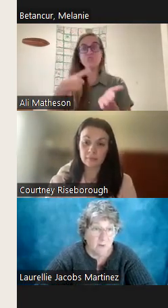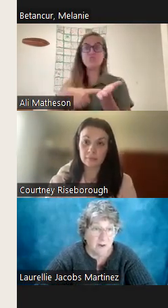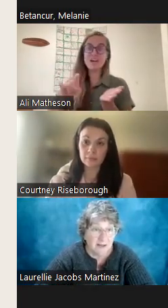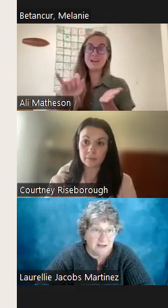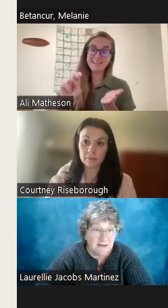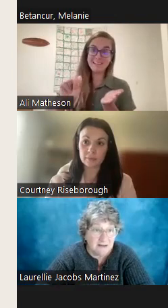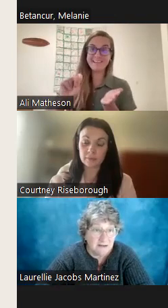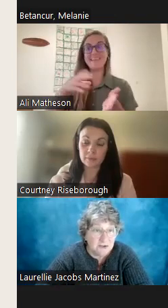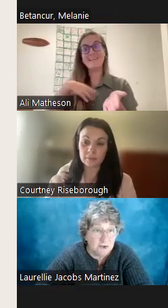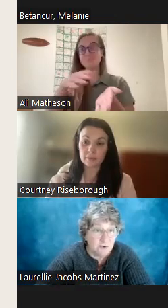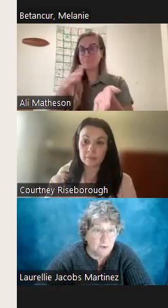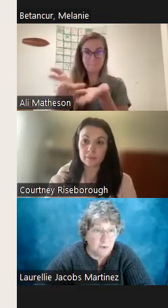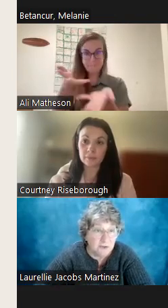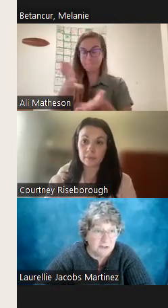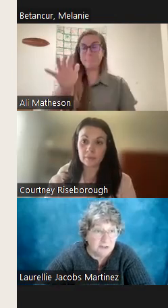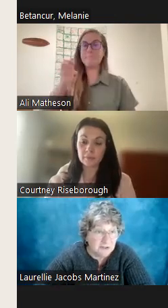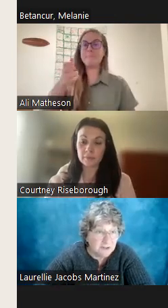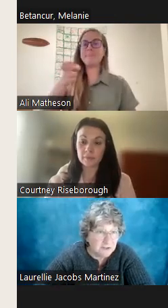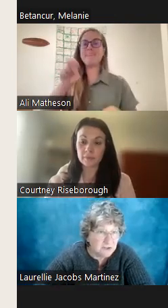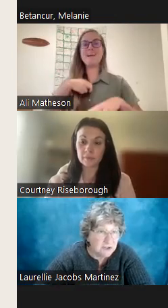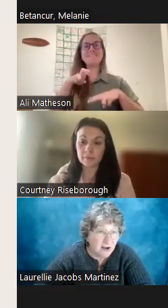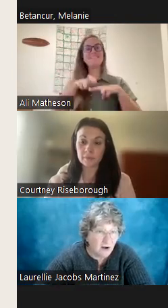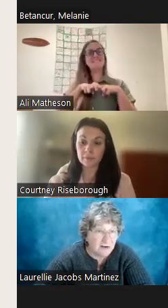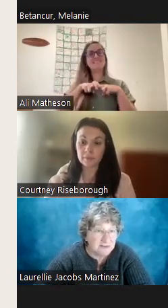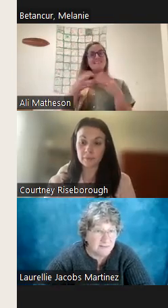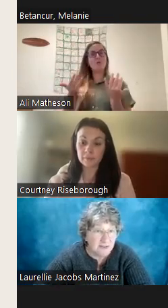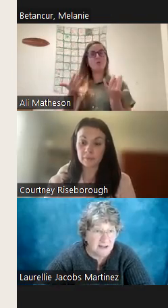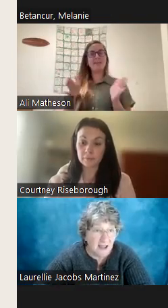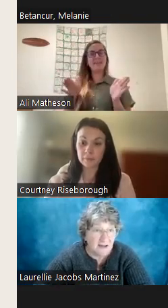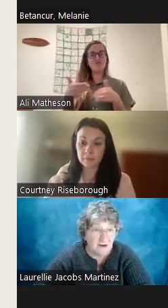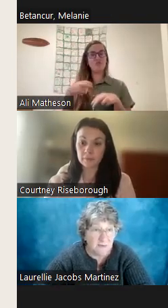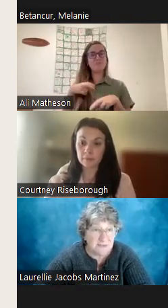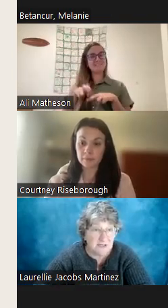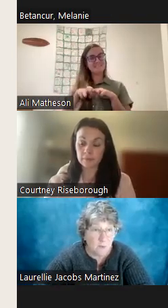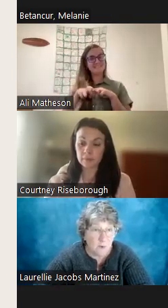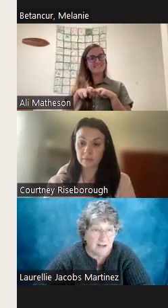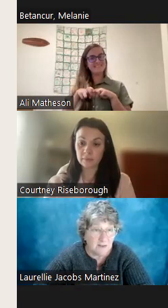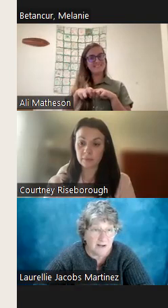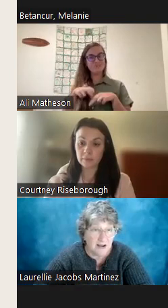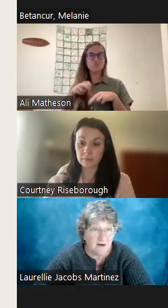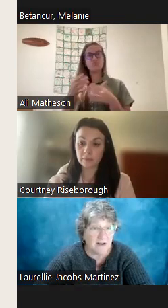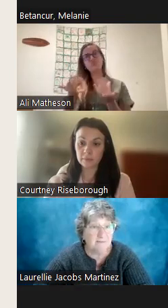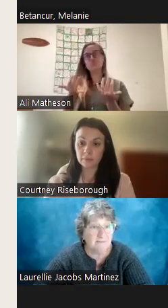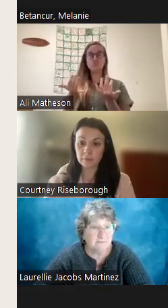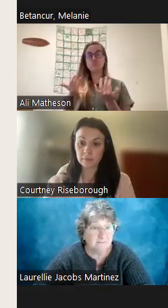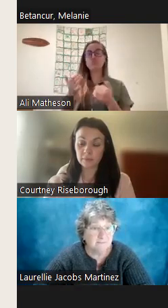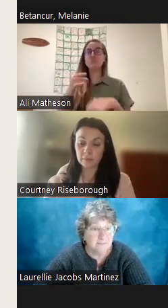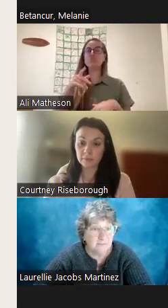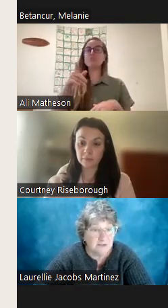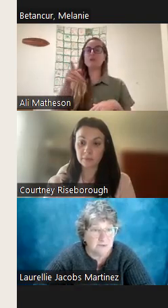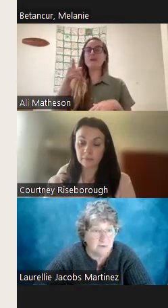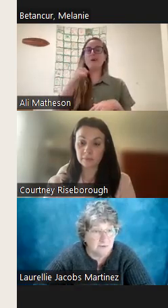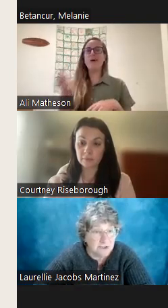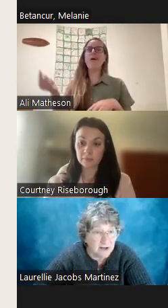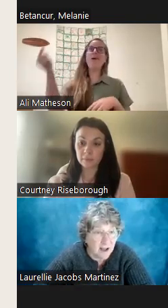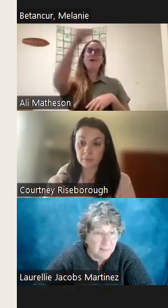where I went in to check on something and I was sitting in the waiting area. I